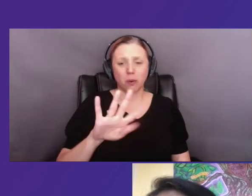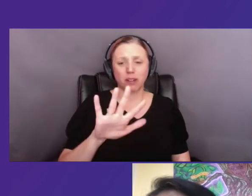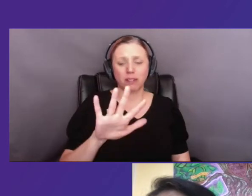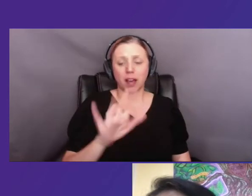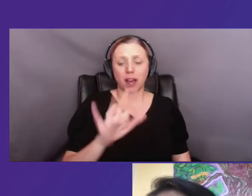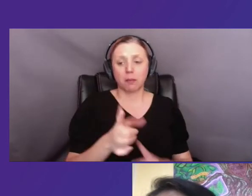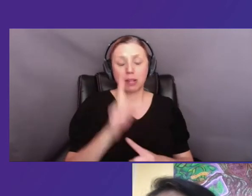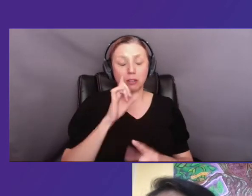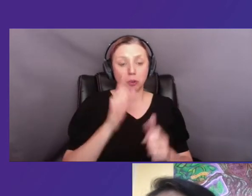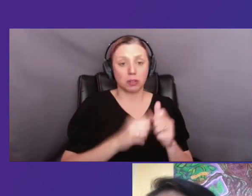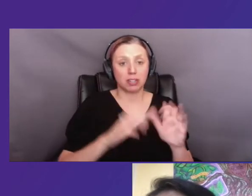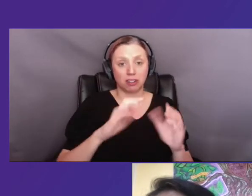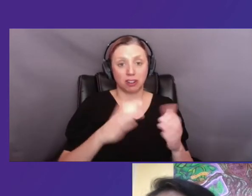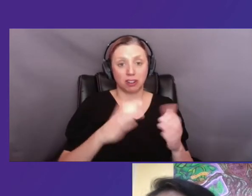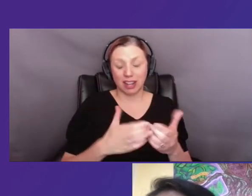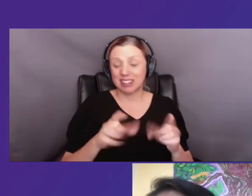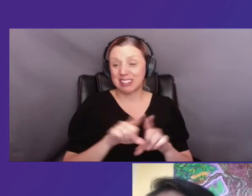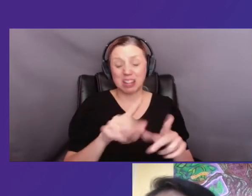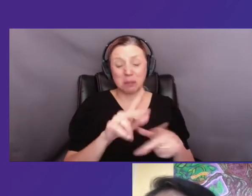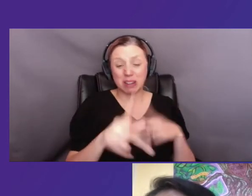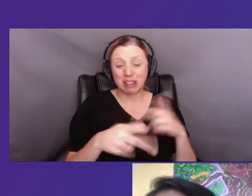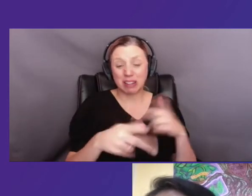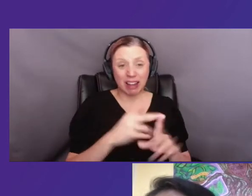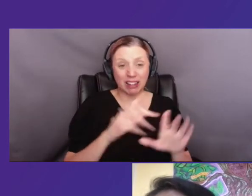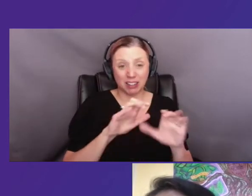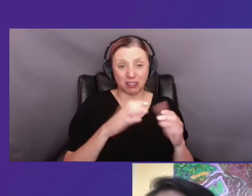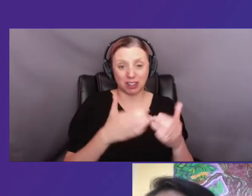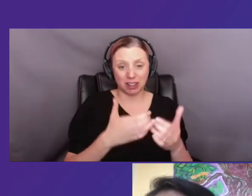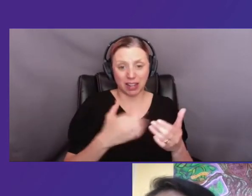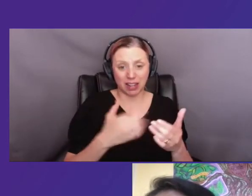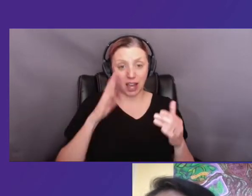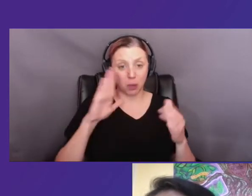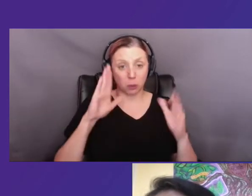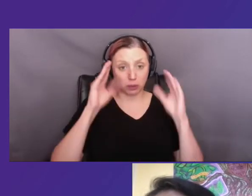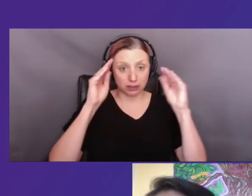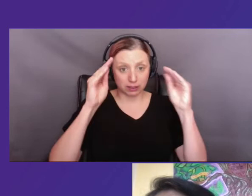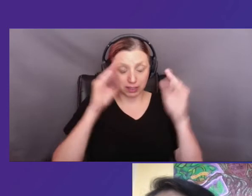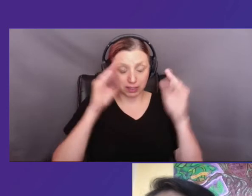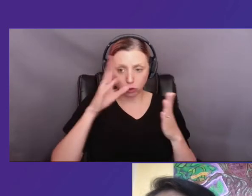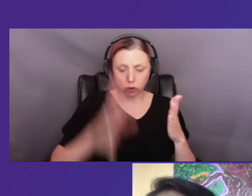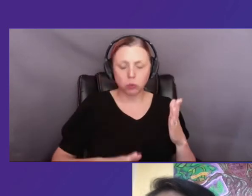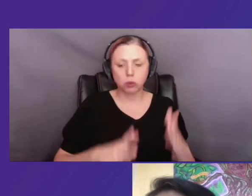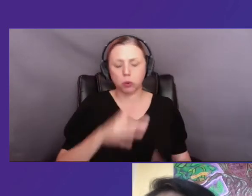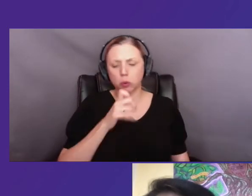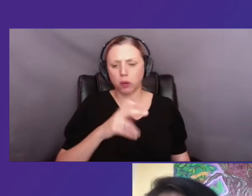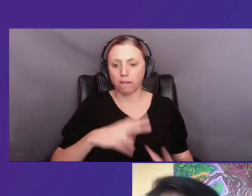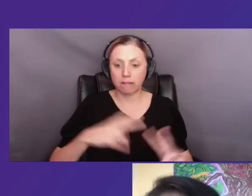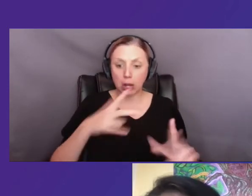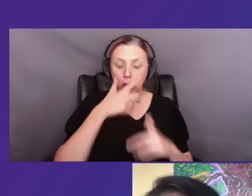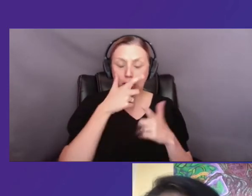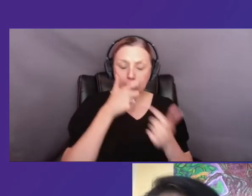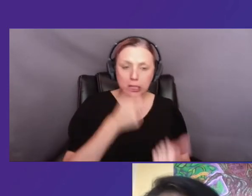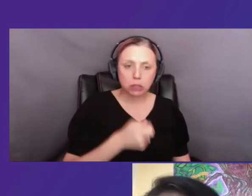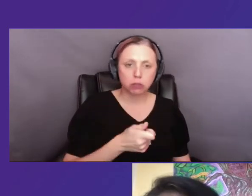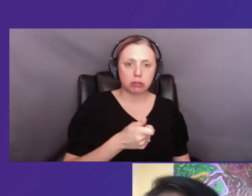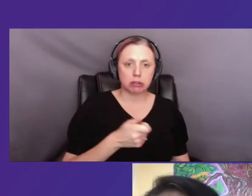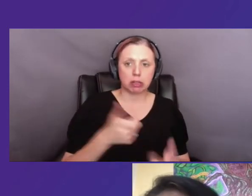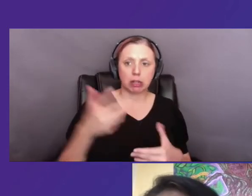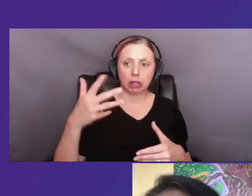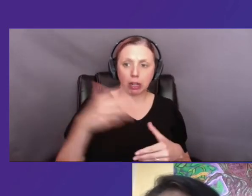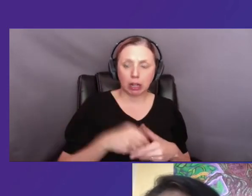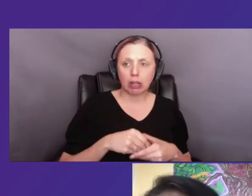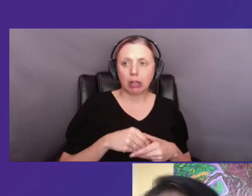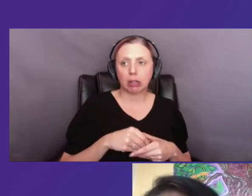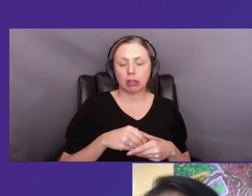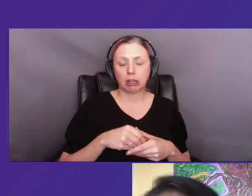kind of a class that I would teach students who are really, really interested in performing